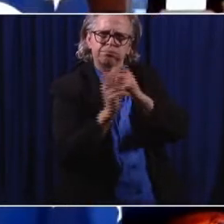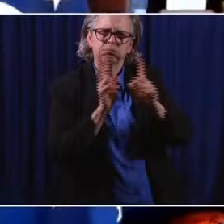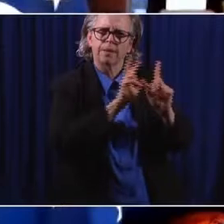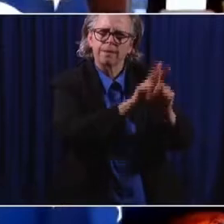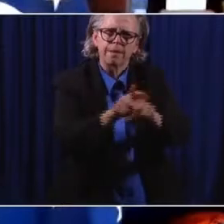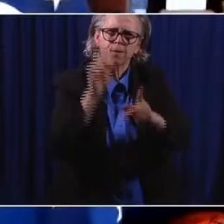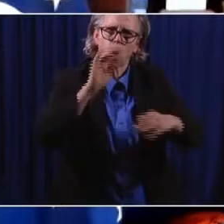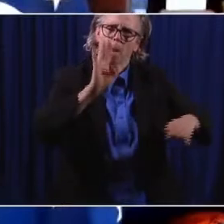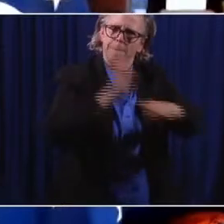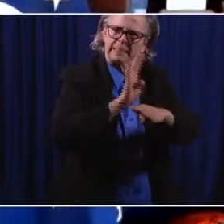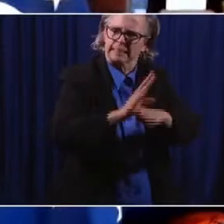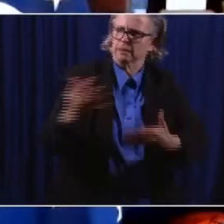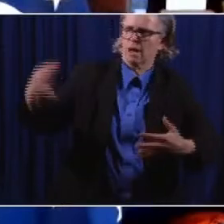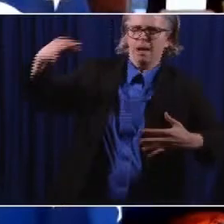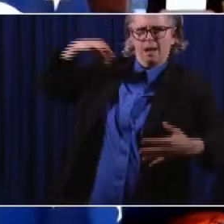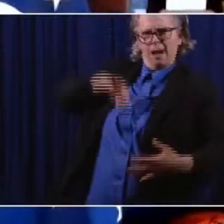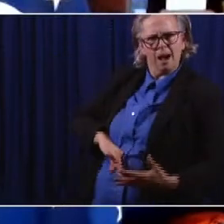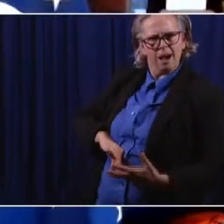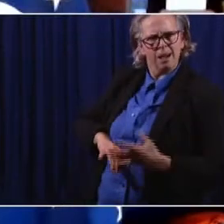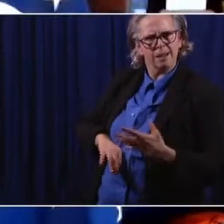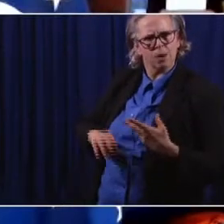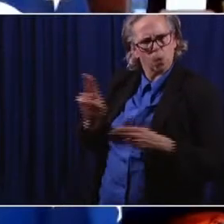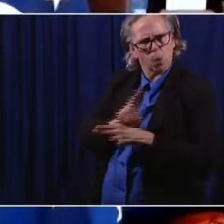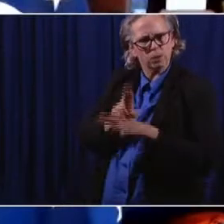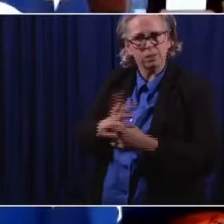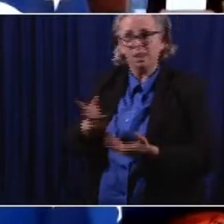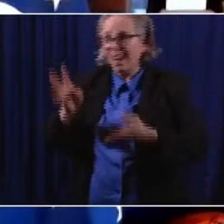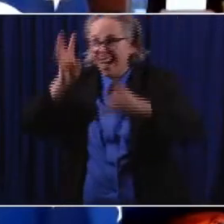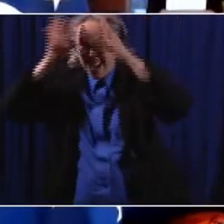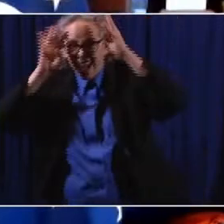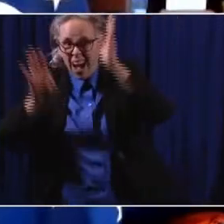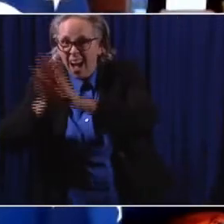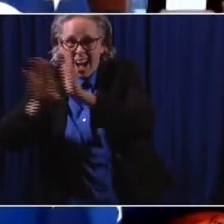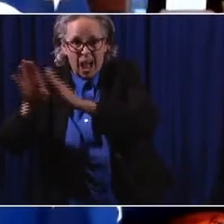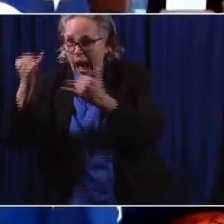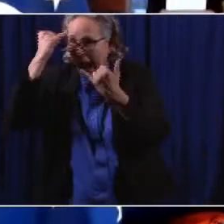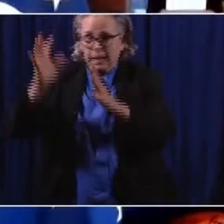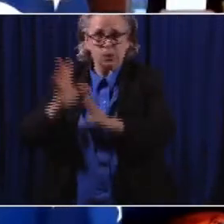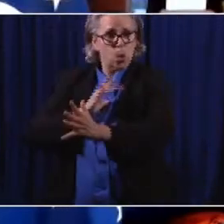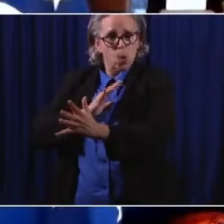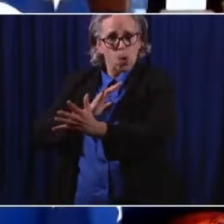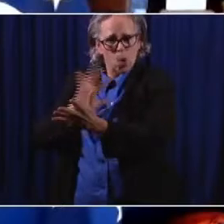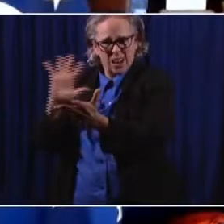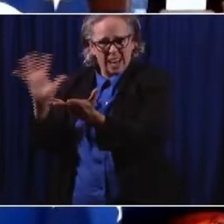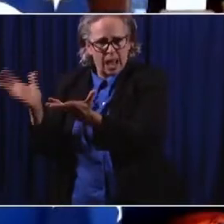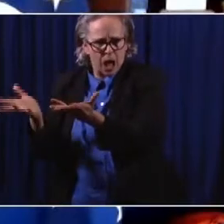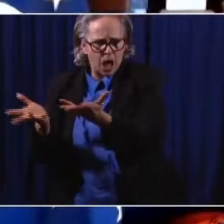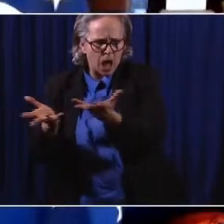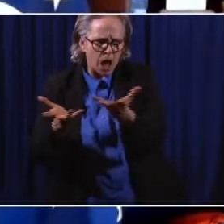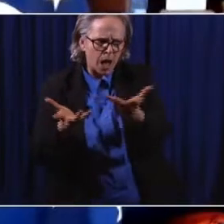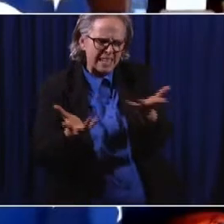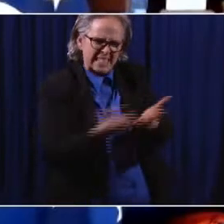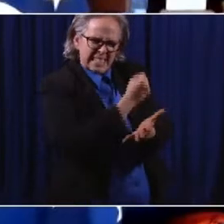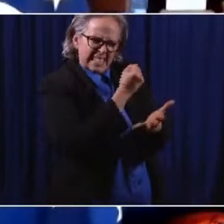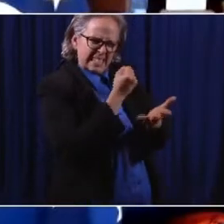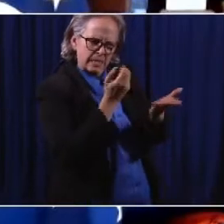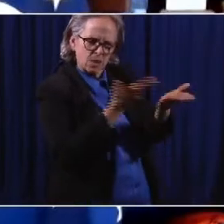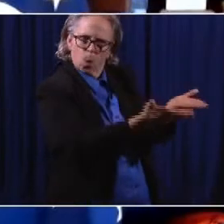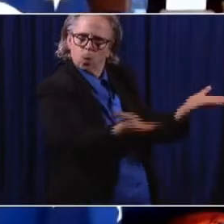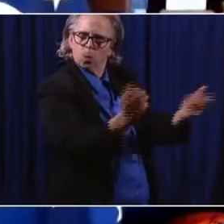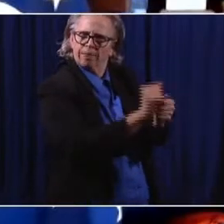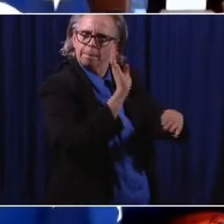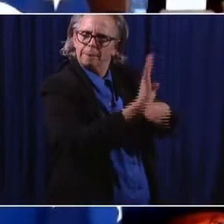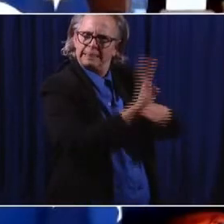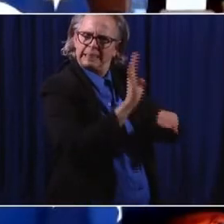improve people's lives. And after this 1-year anniversary, I wanted to give a little report on where we